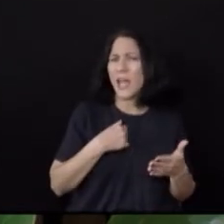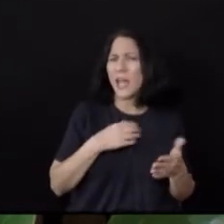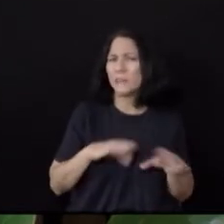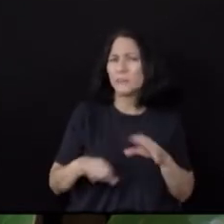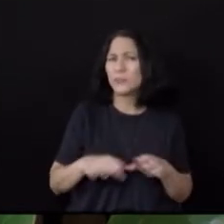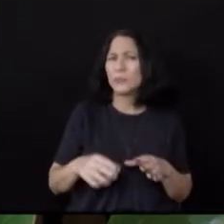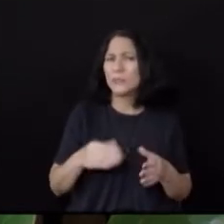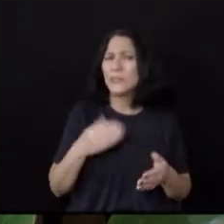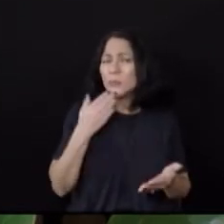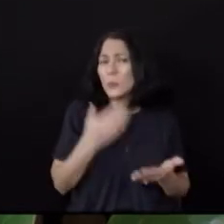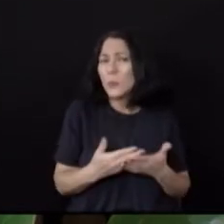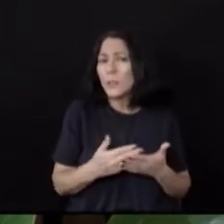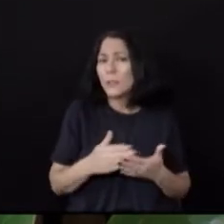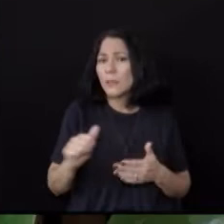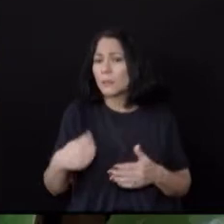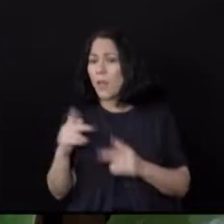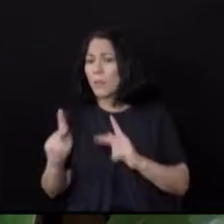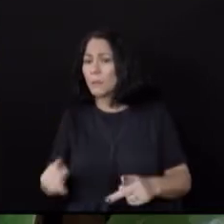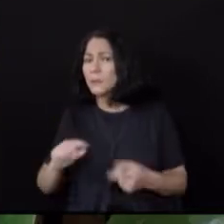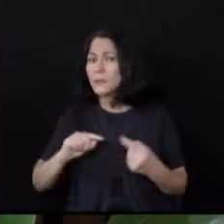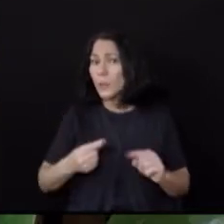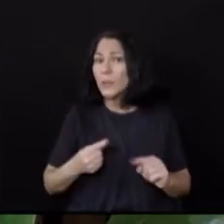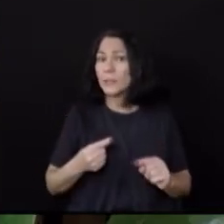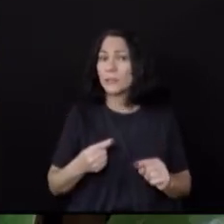doing okay while so many other people are hurting.